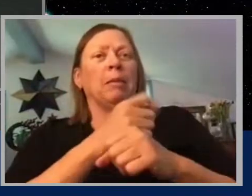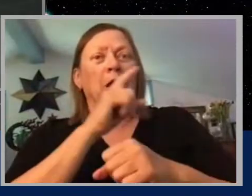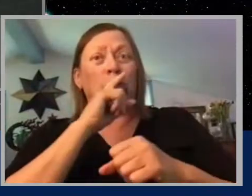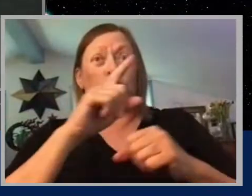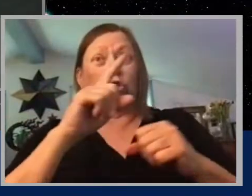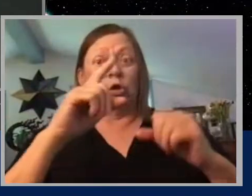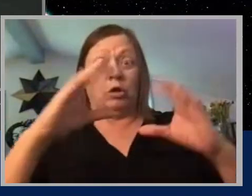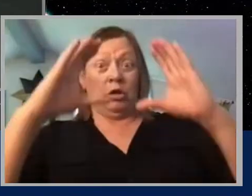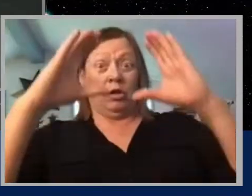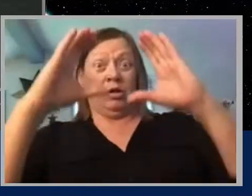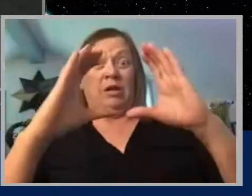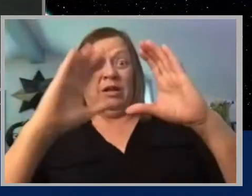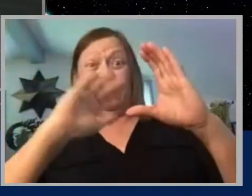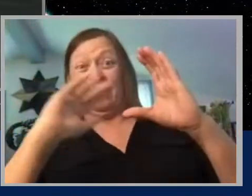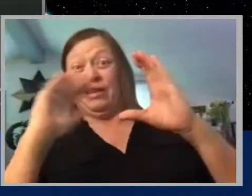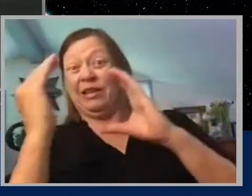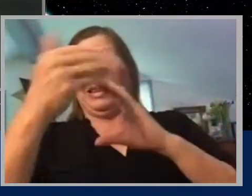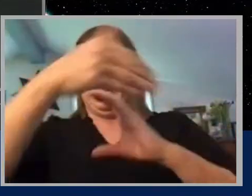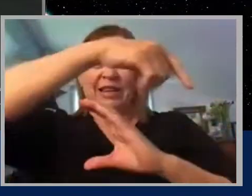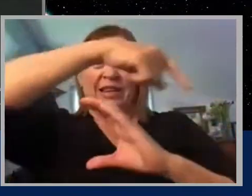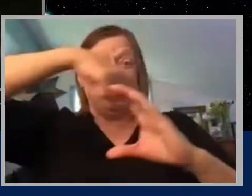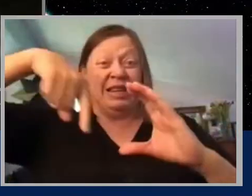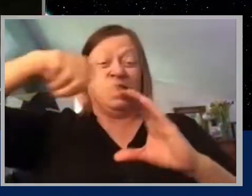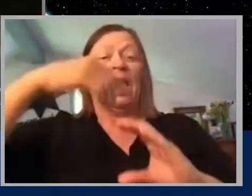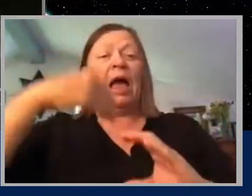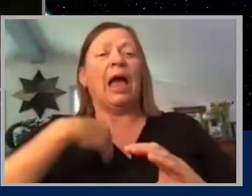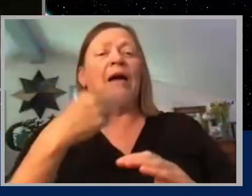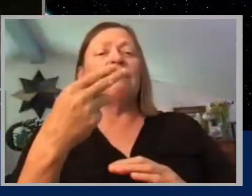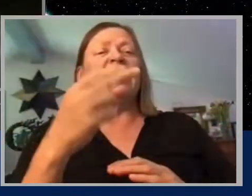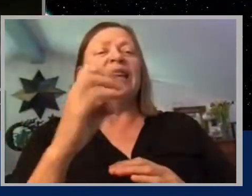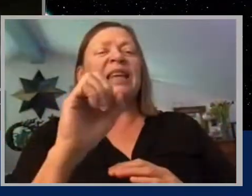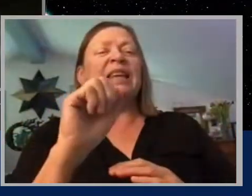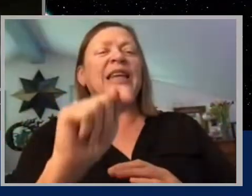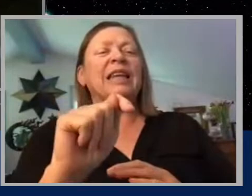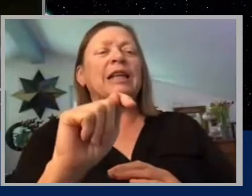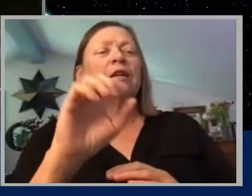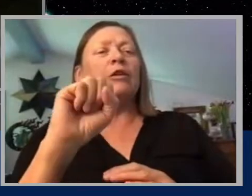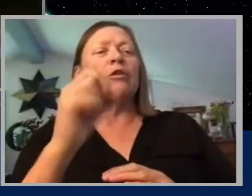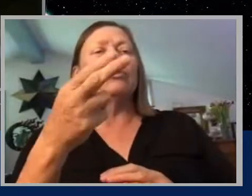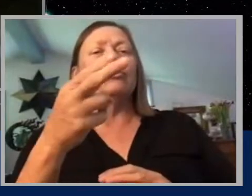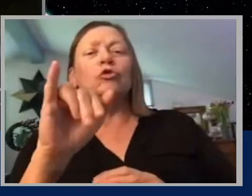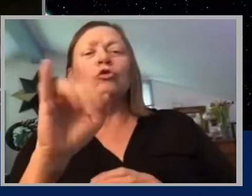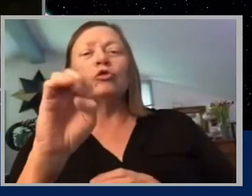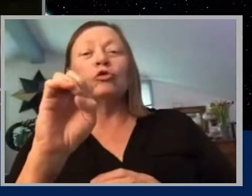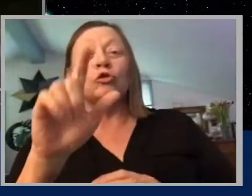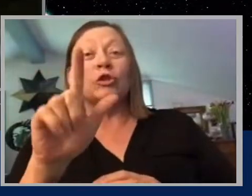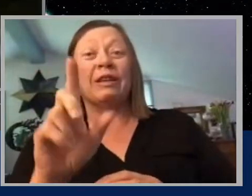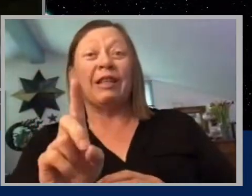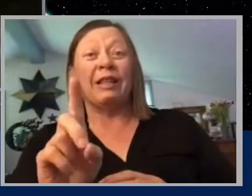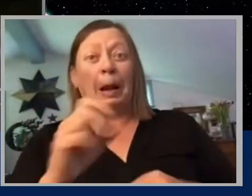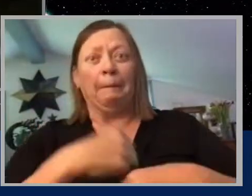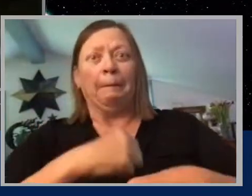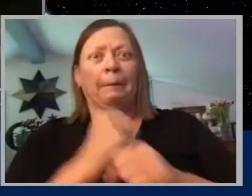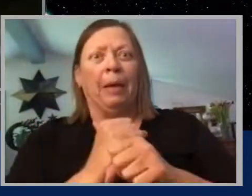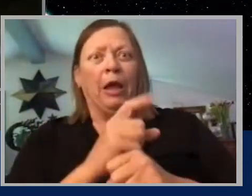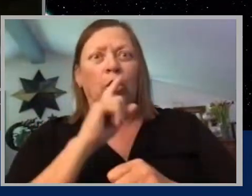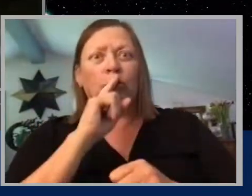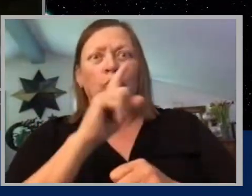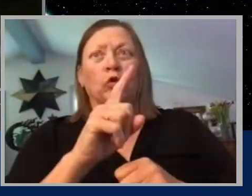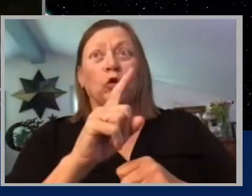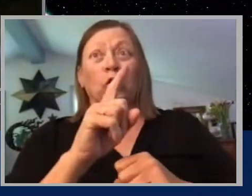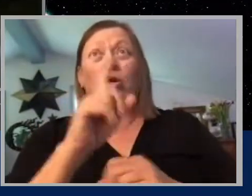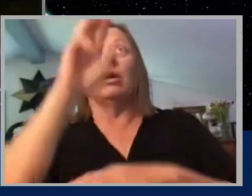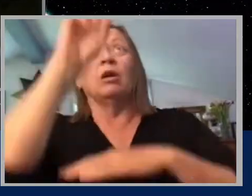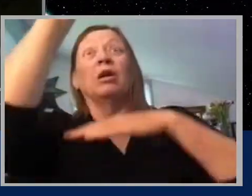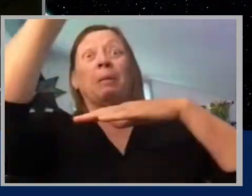to inspect and make sure that we know how the heat shield behave. The first time we've ever